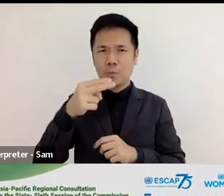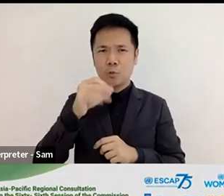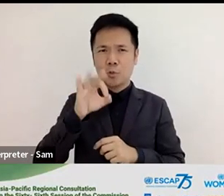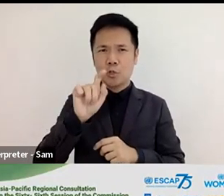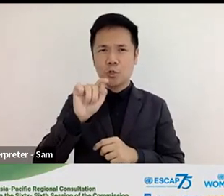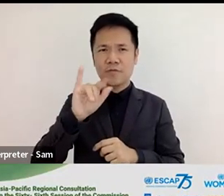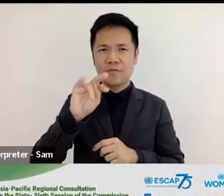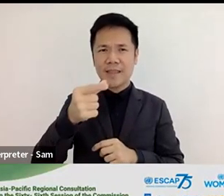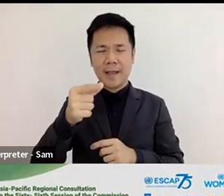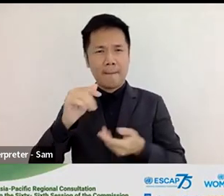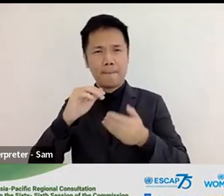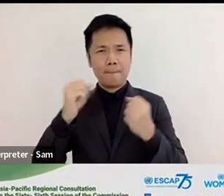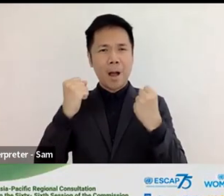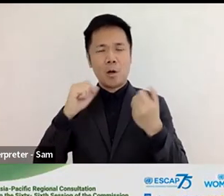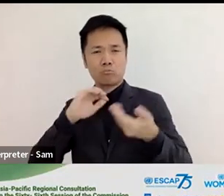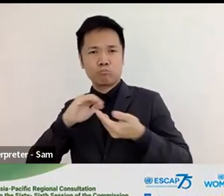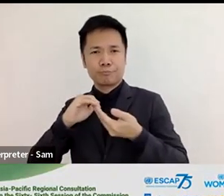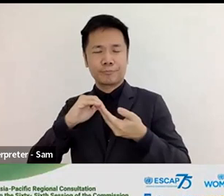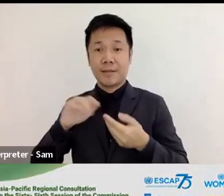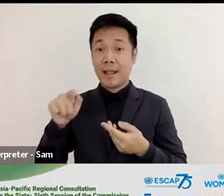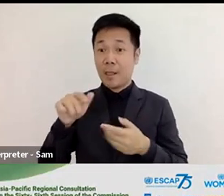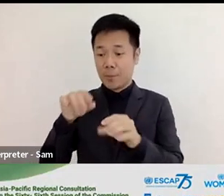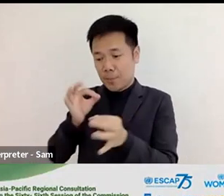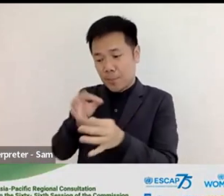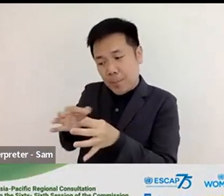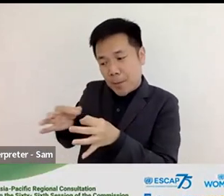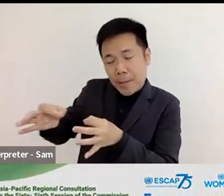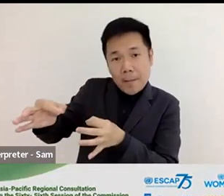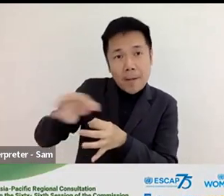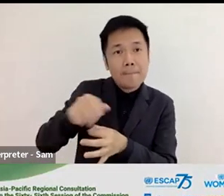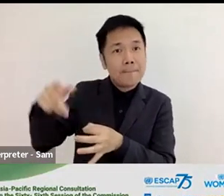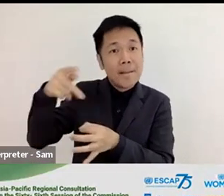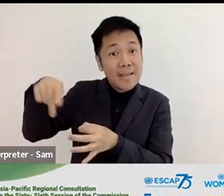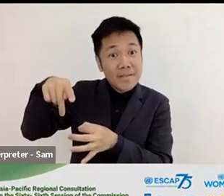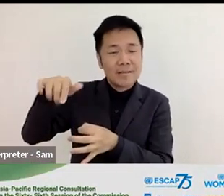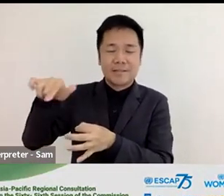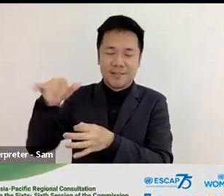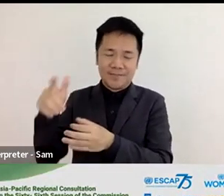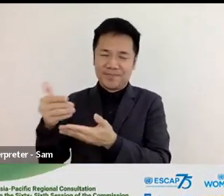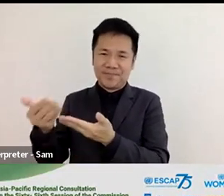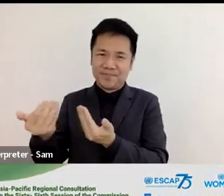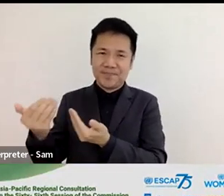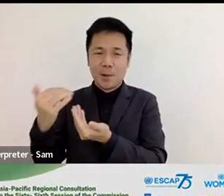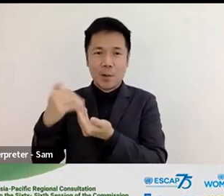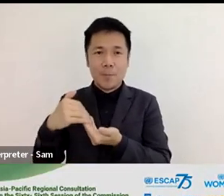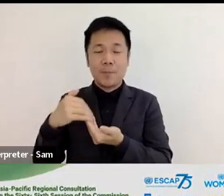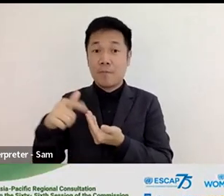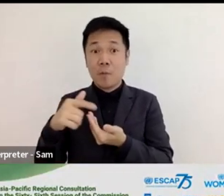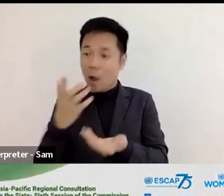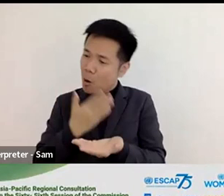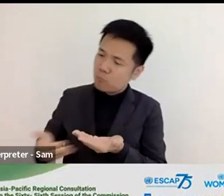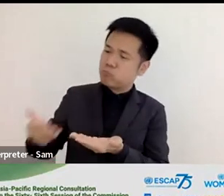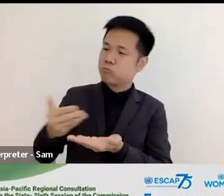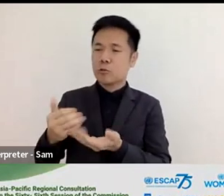today support 23 diverse Pacific Island women leaders and the young women to enhance their collective